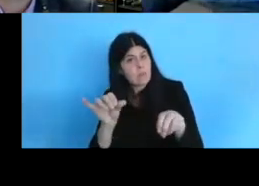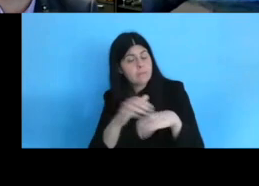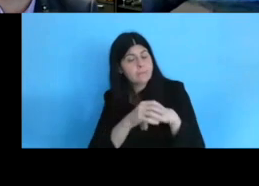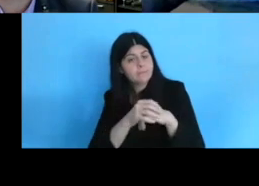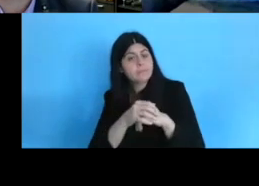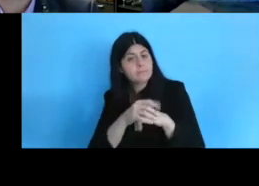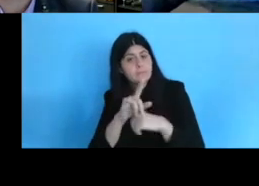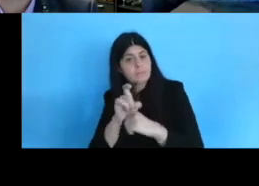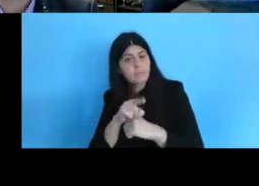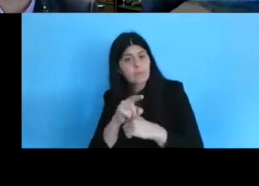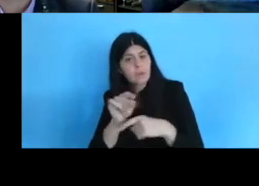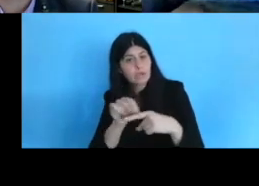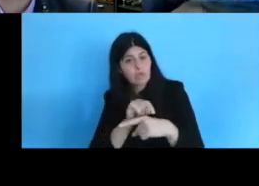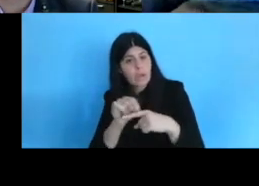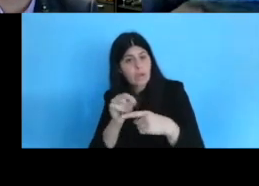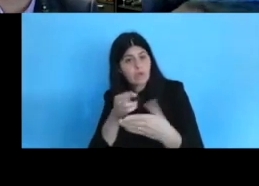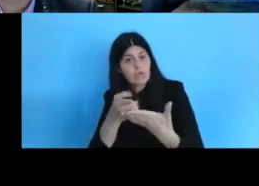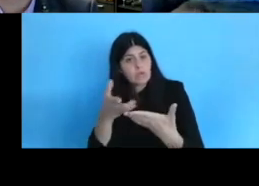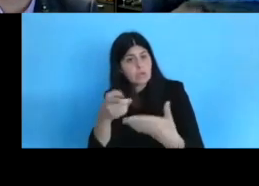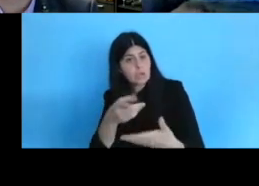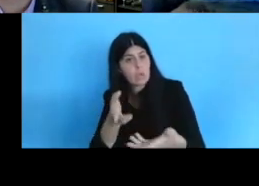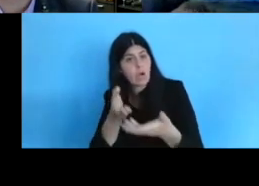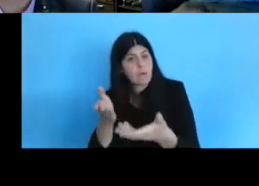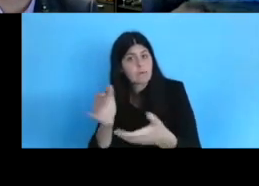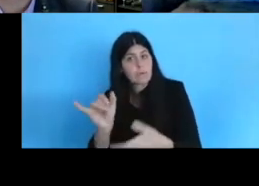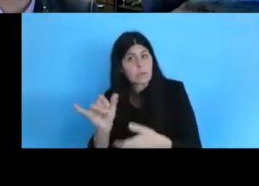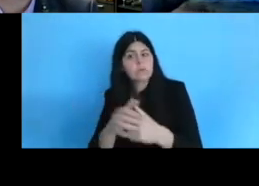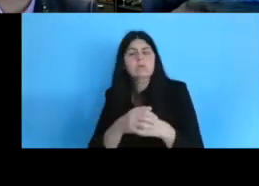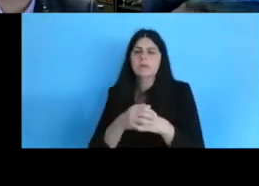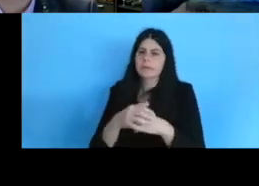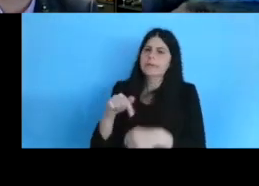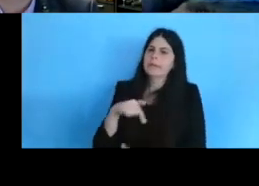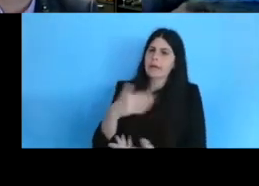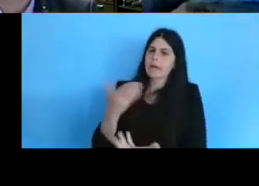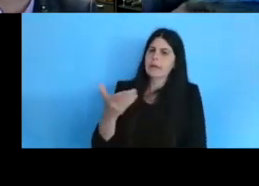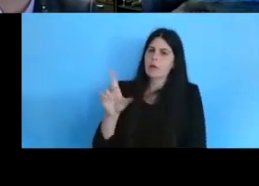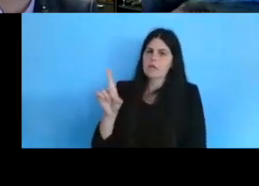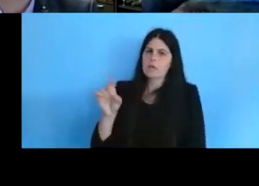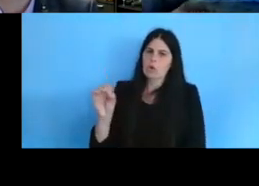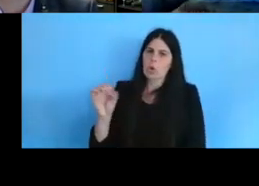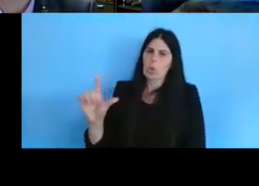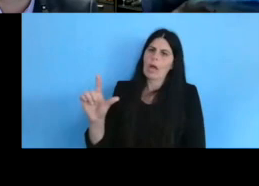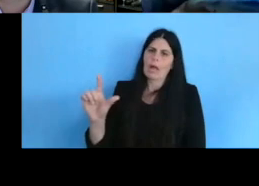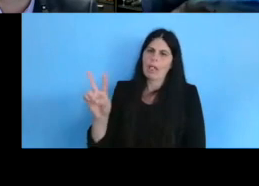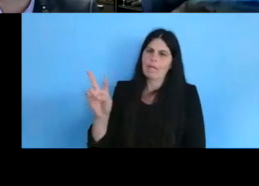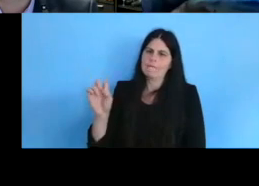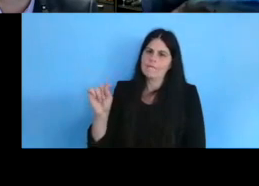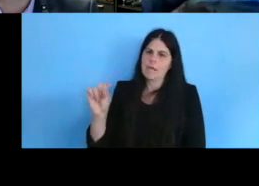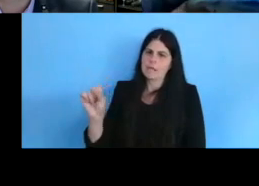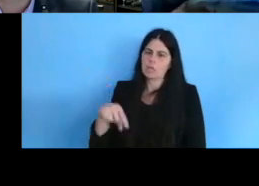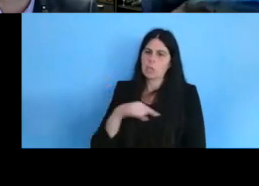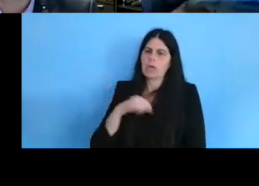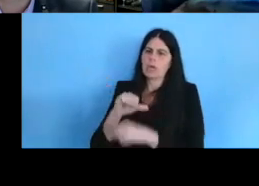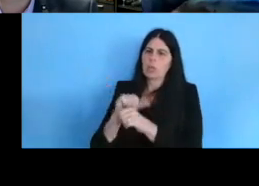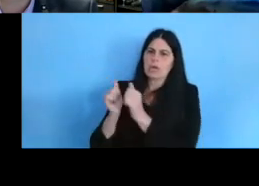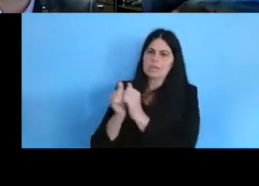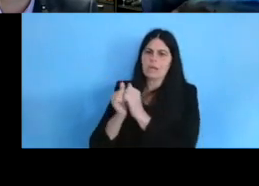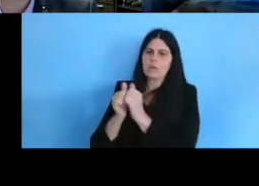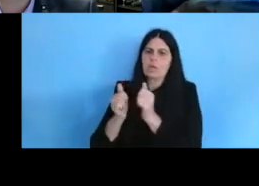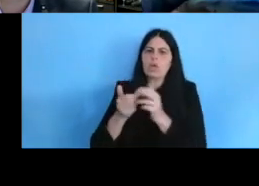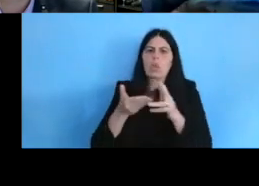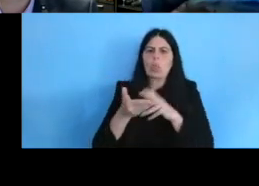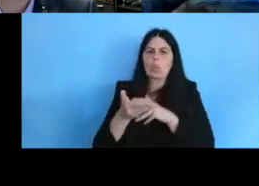training resources that you offer? Yep. So here at DOL Vets, we worked collectively together through the National Veterans